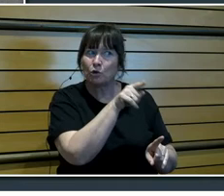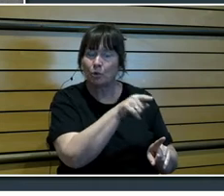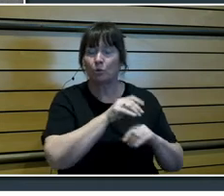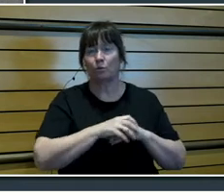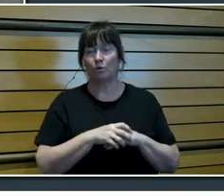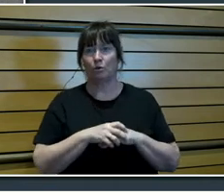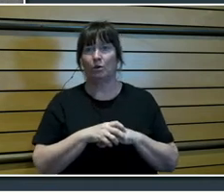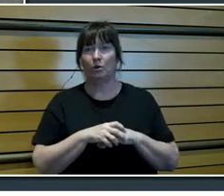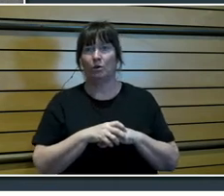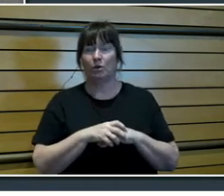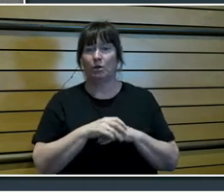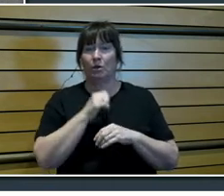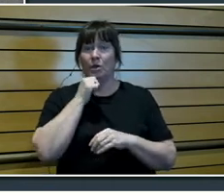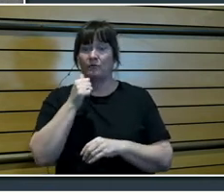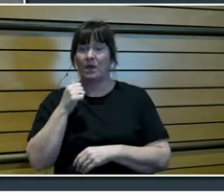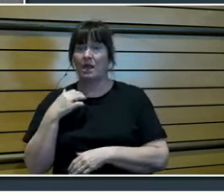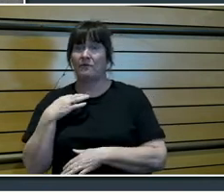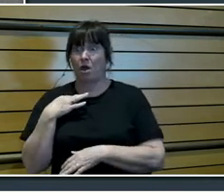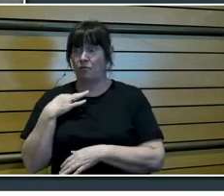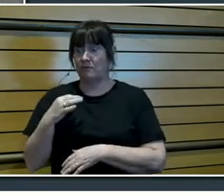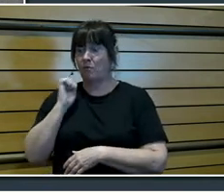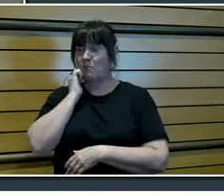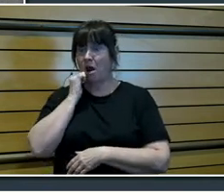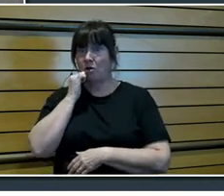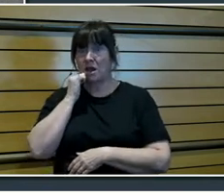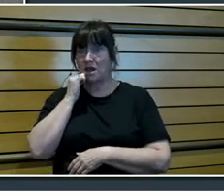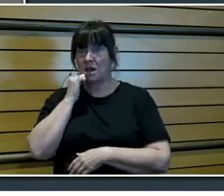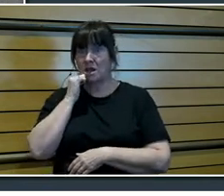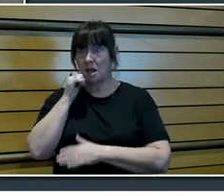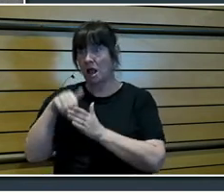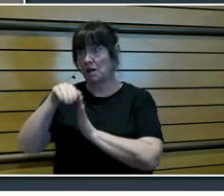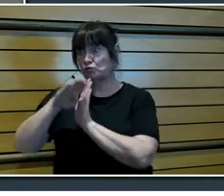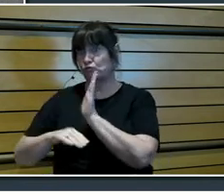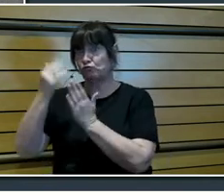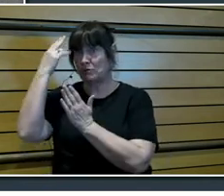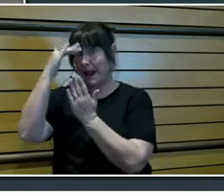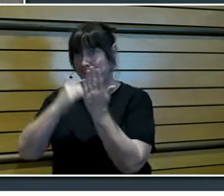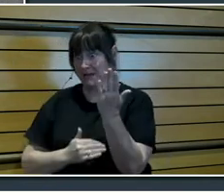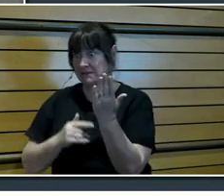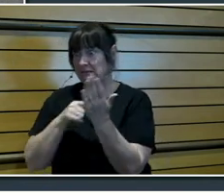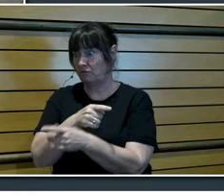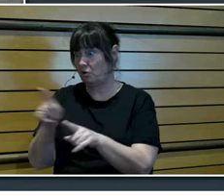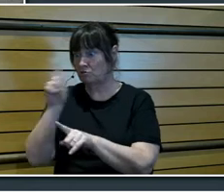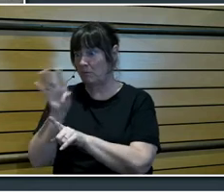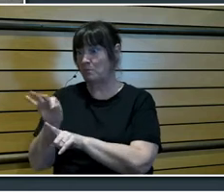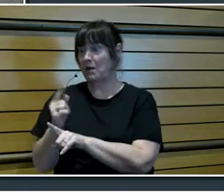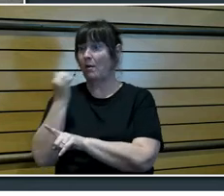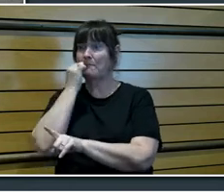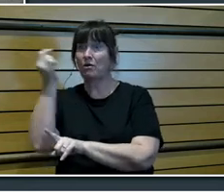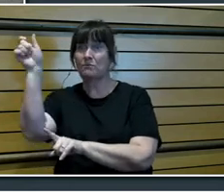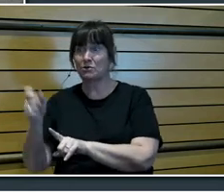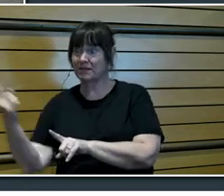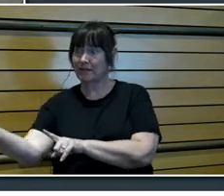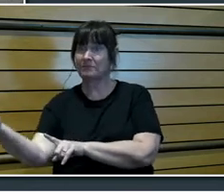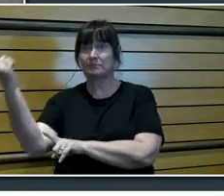if we have had a representative elected directly from the Māori electoral roll, their mandate will come directly from the Māori